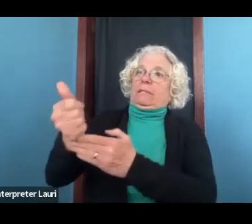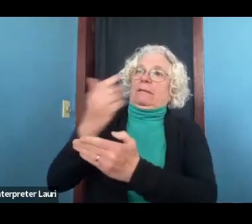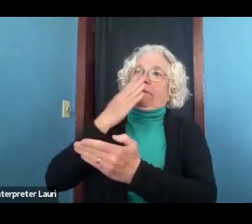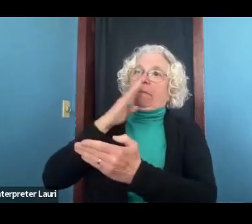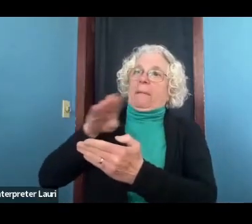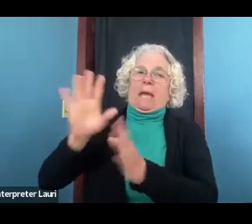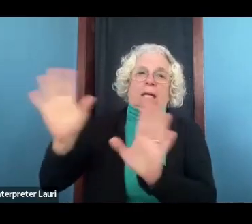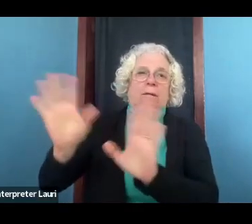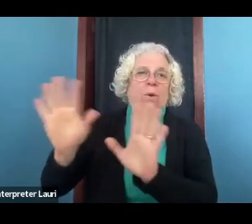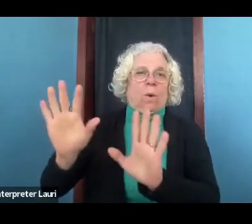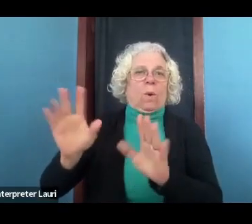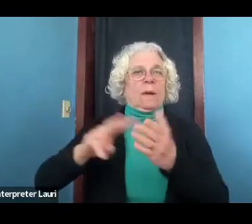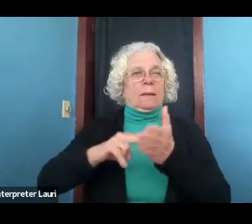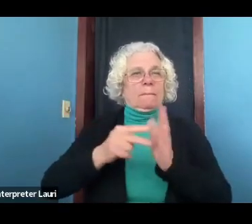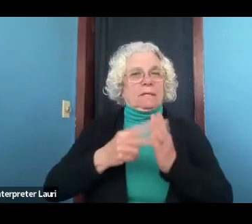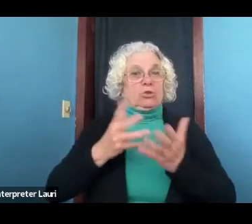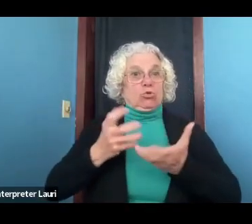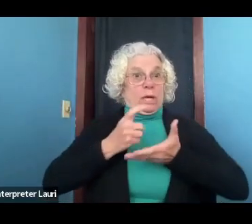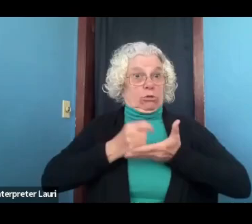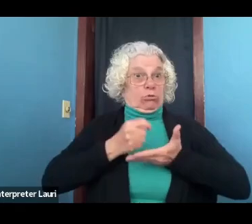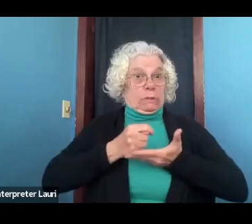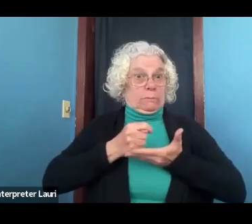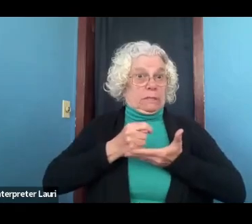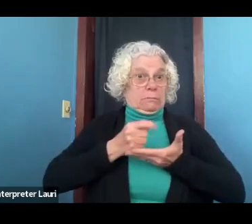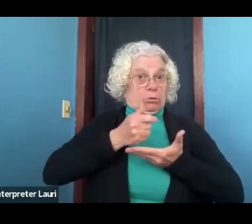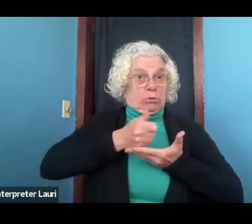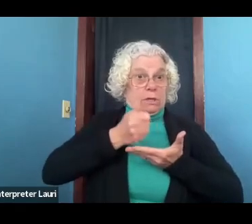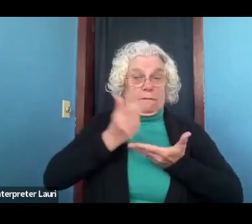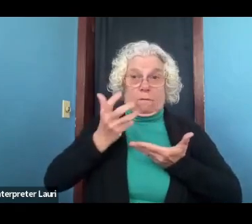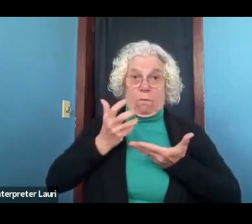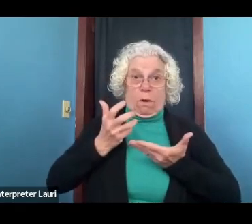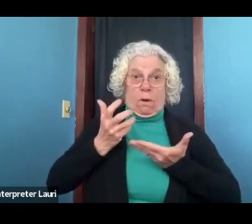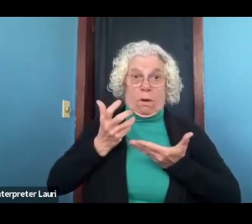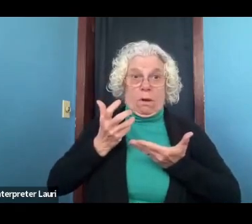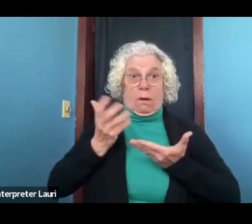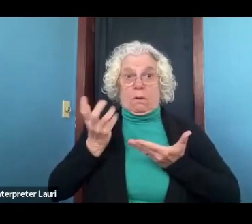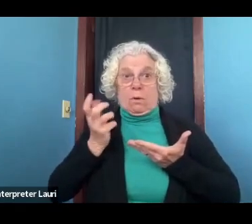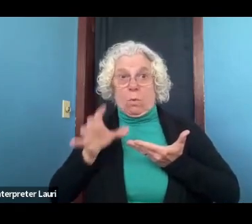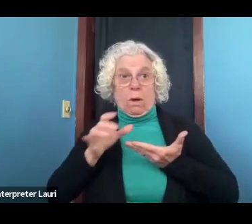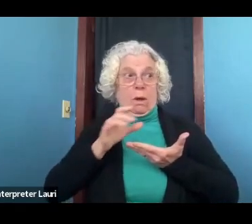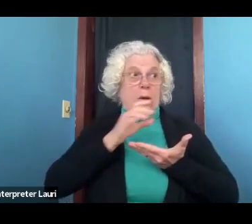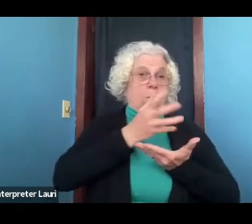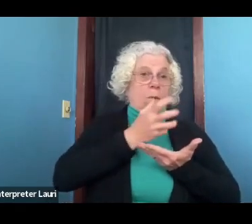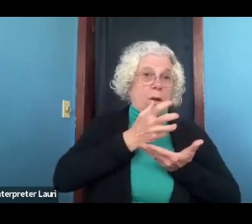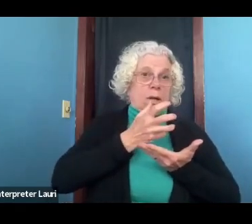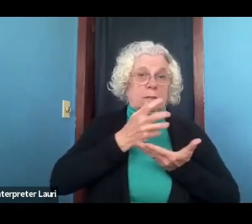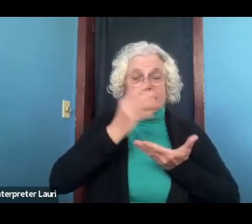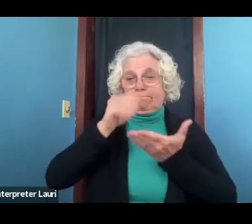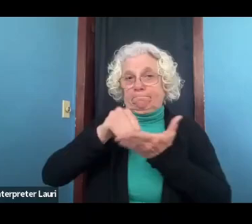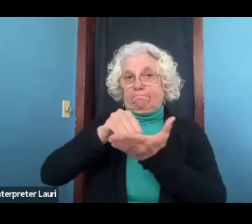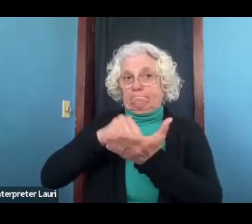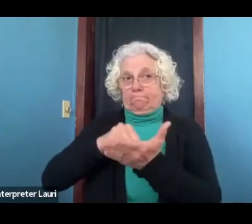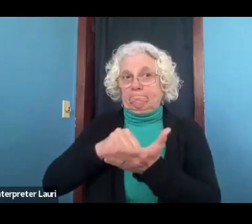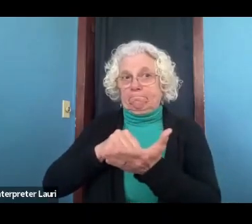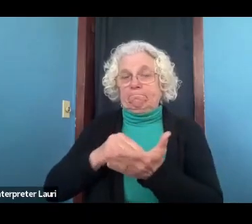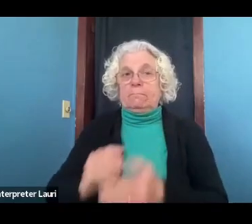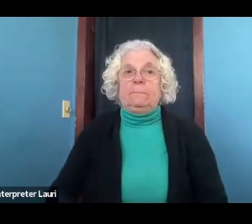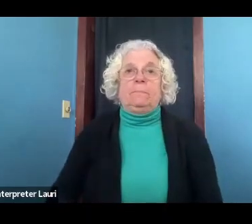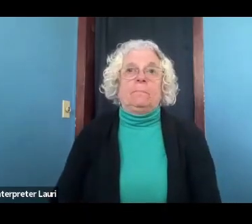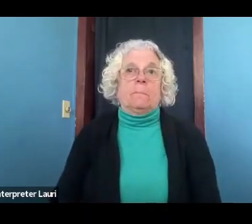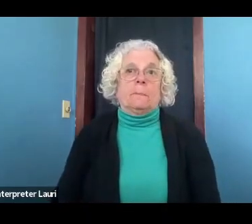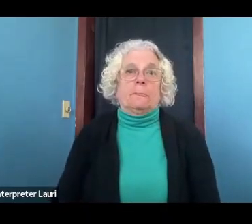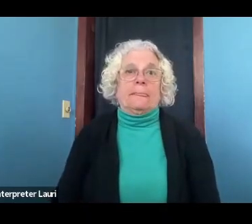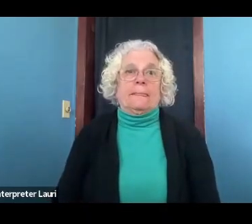also about whether you want treatment. So you want to tell people whether you want treatment or don't want treatment.